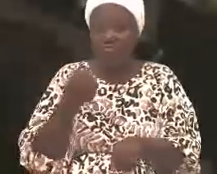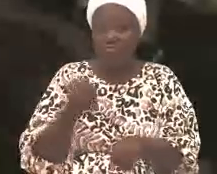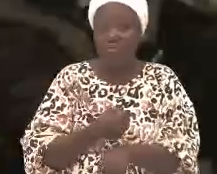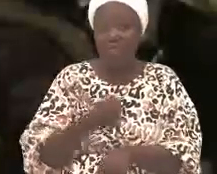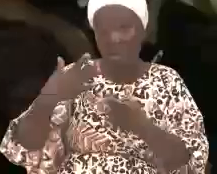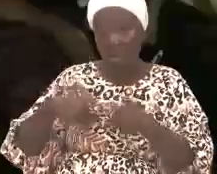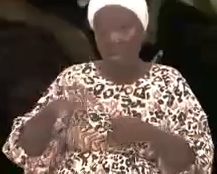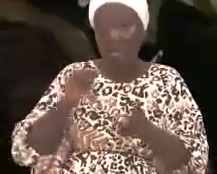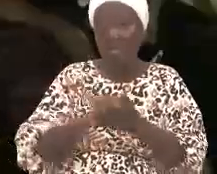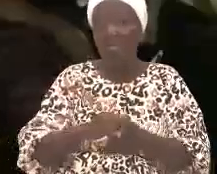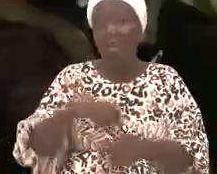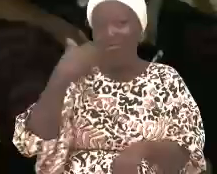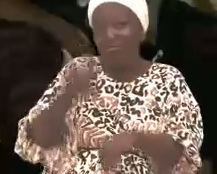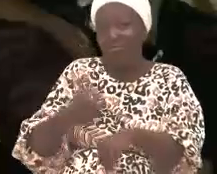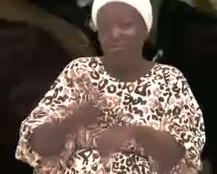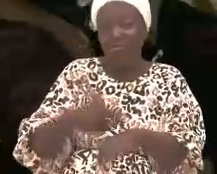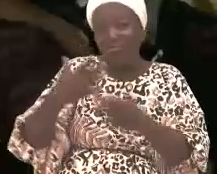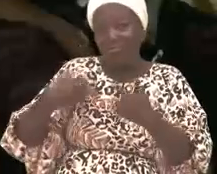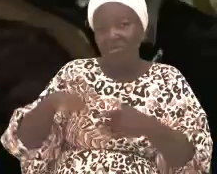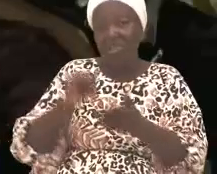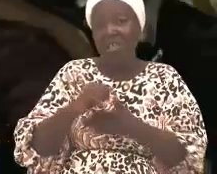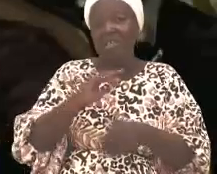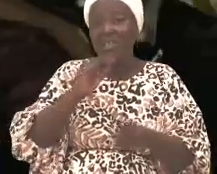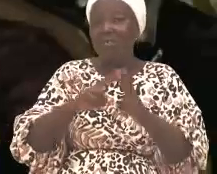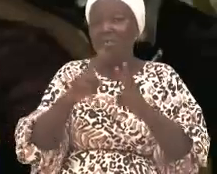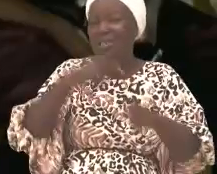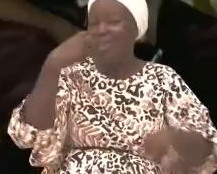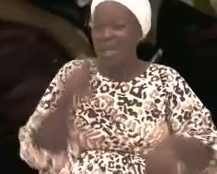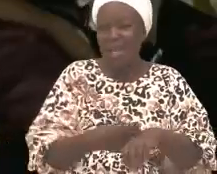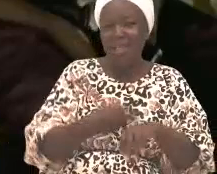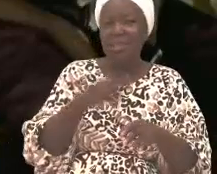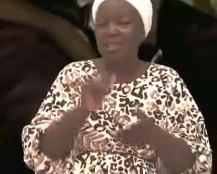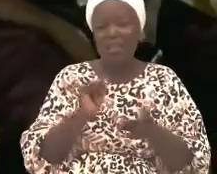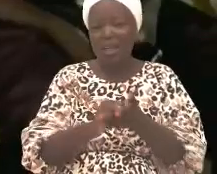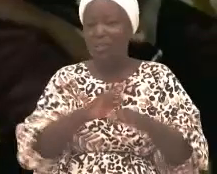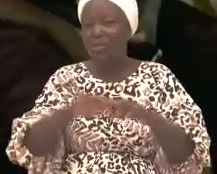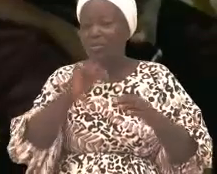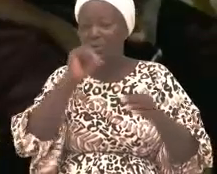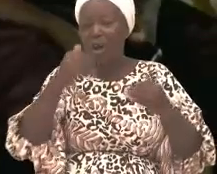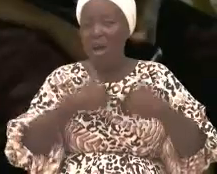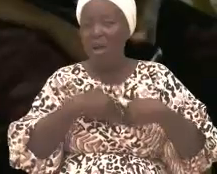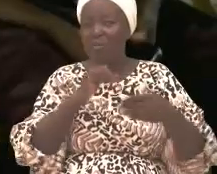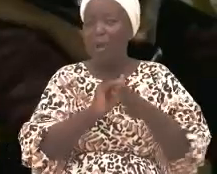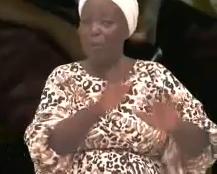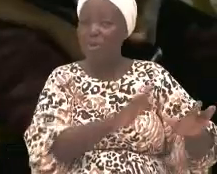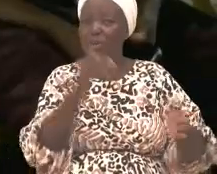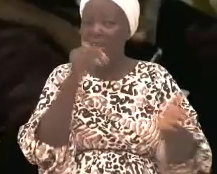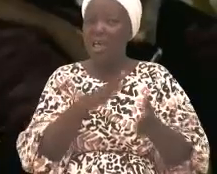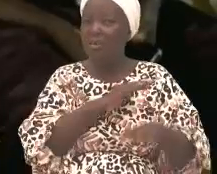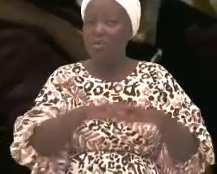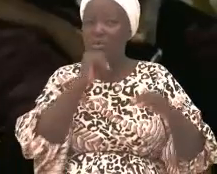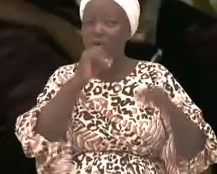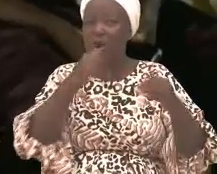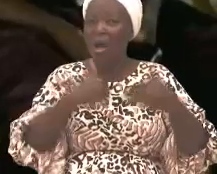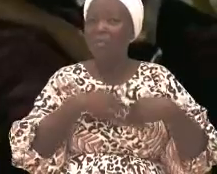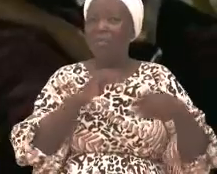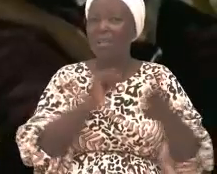heart that is not having the passion again, and not having the zeal again, and